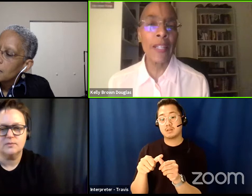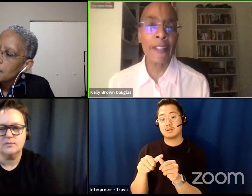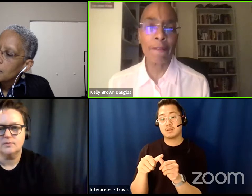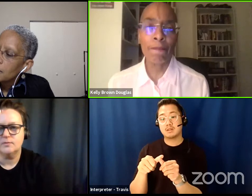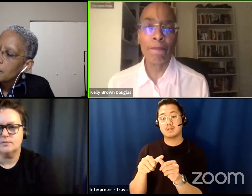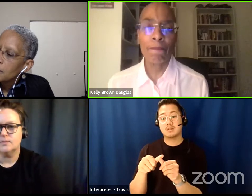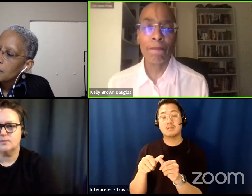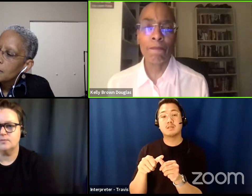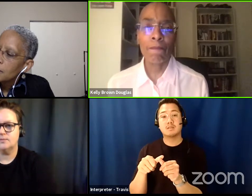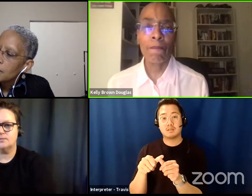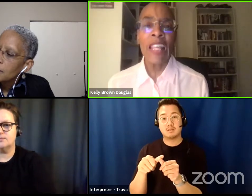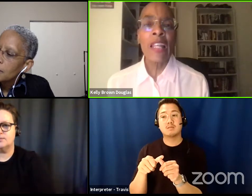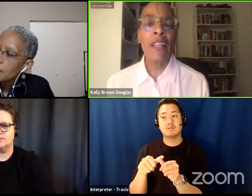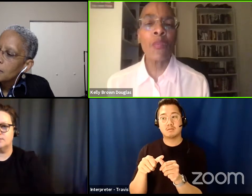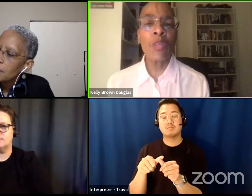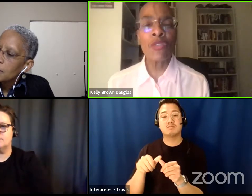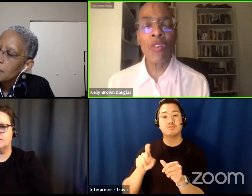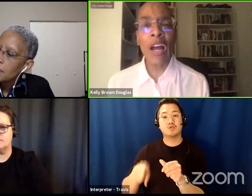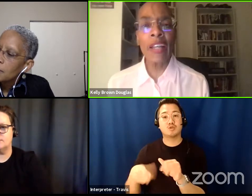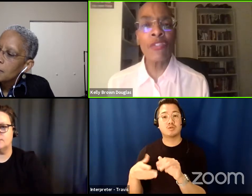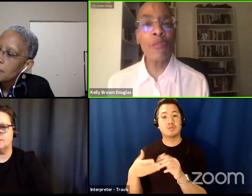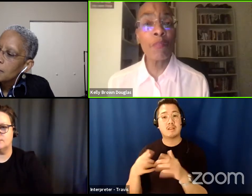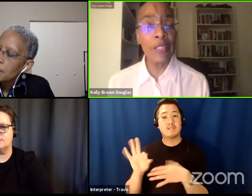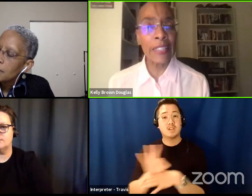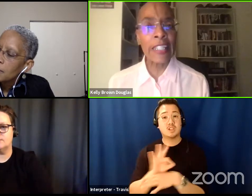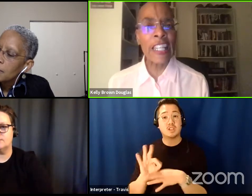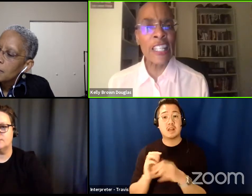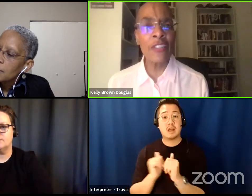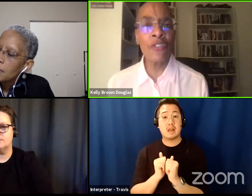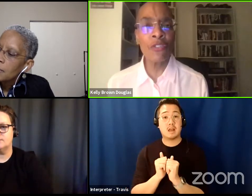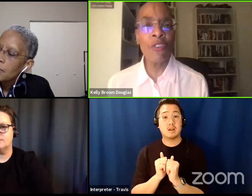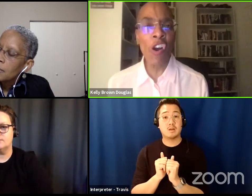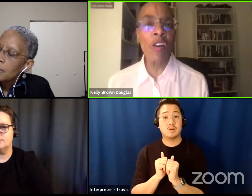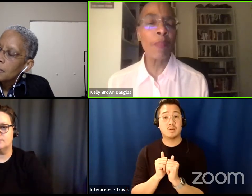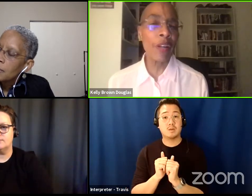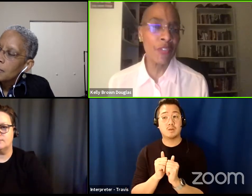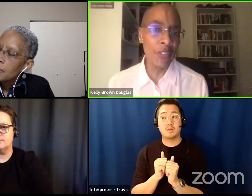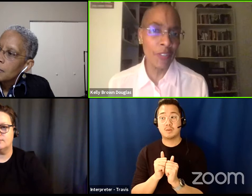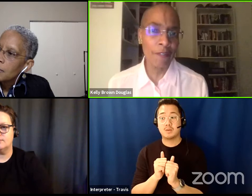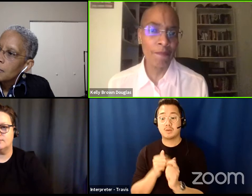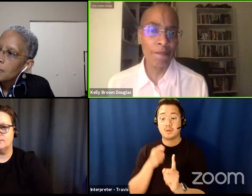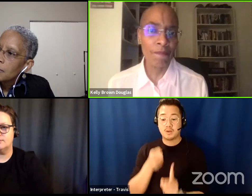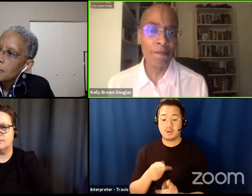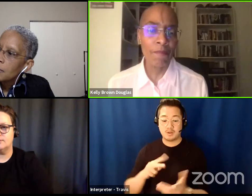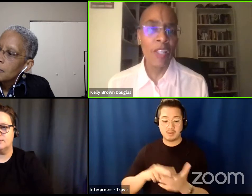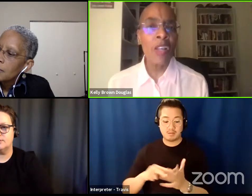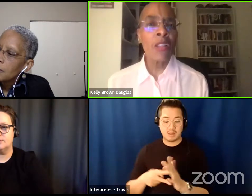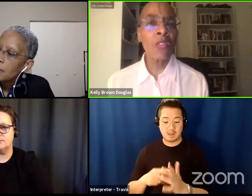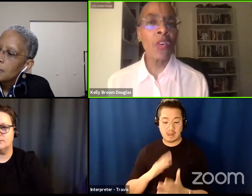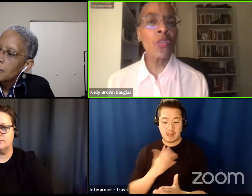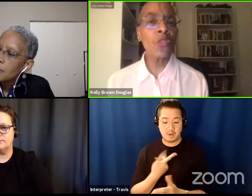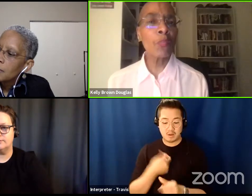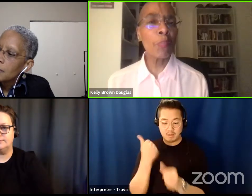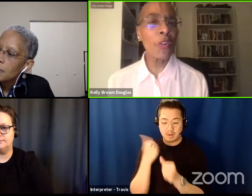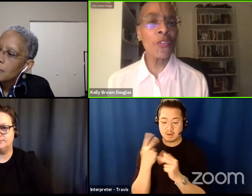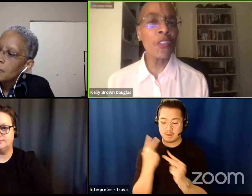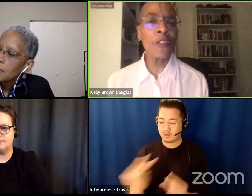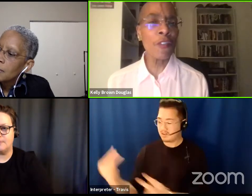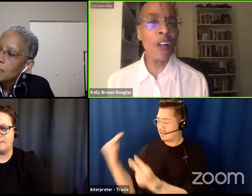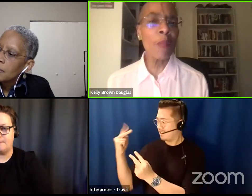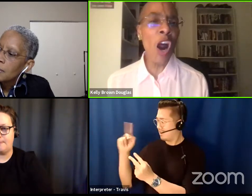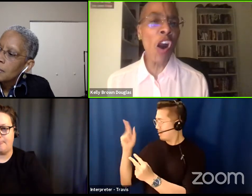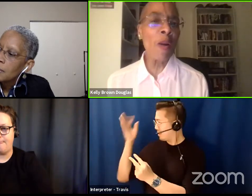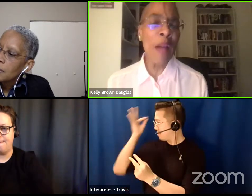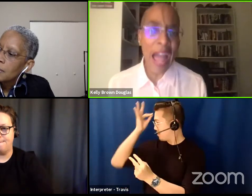such a way that we try to bring into our present those